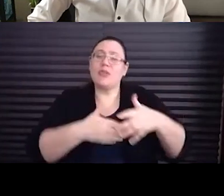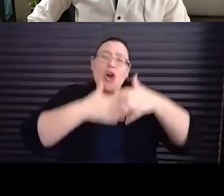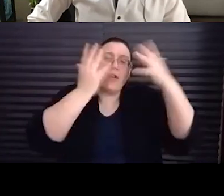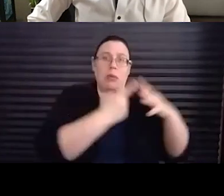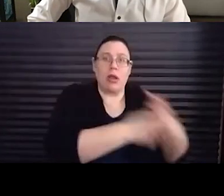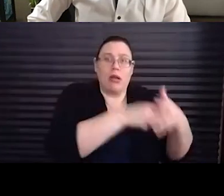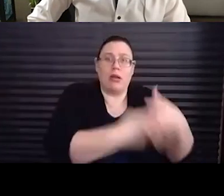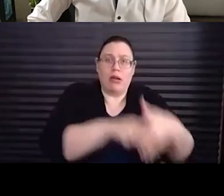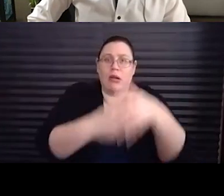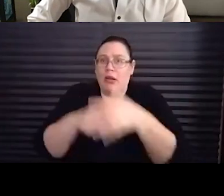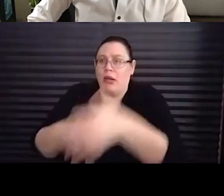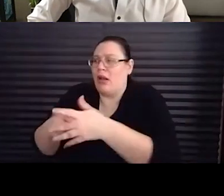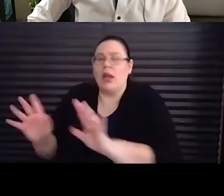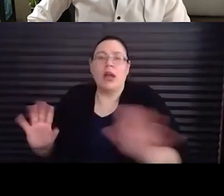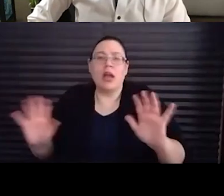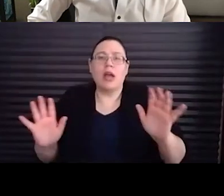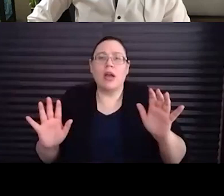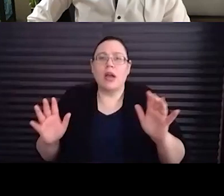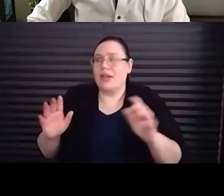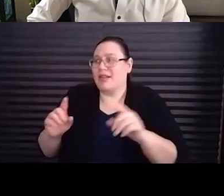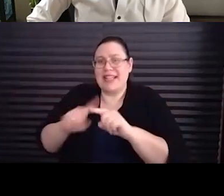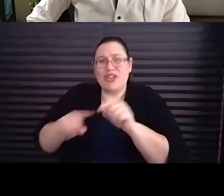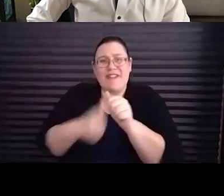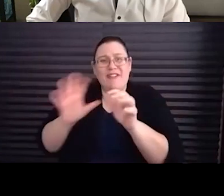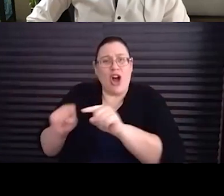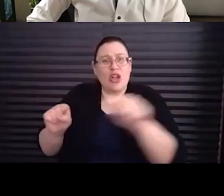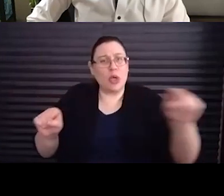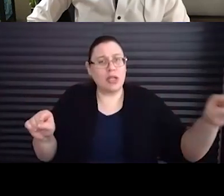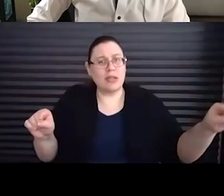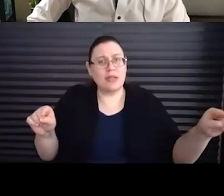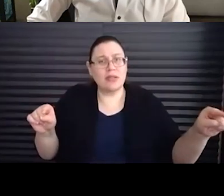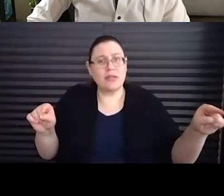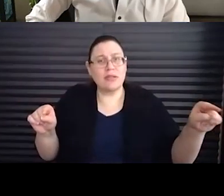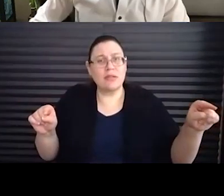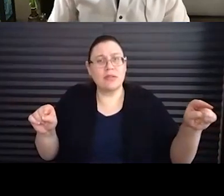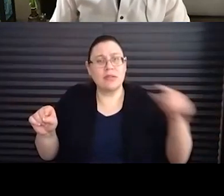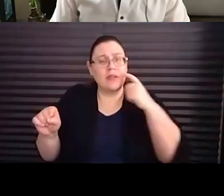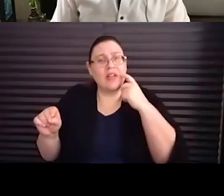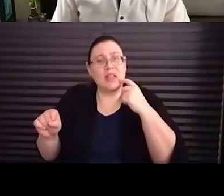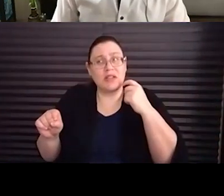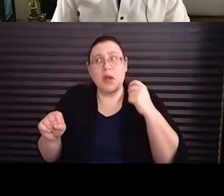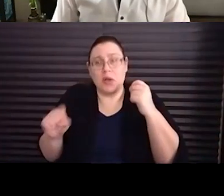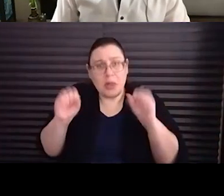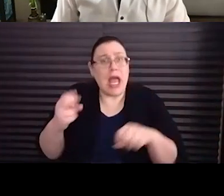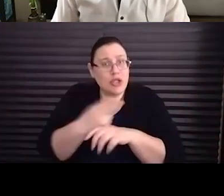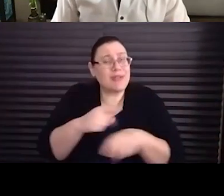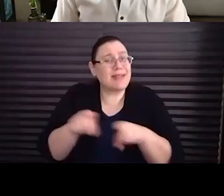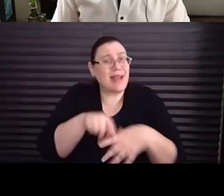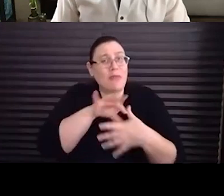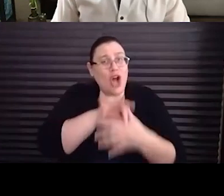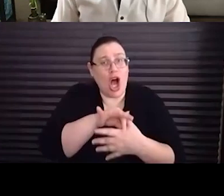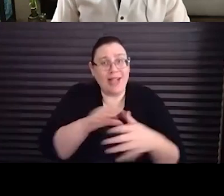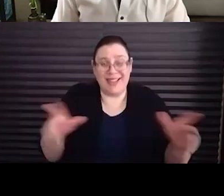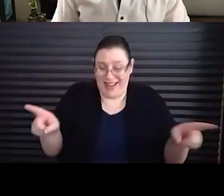then we realized that we don't have the same followers across the board. So it's not a bad thing to use the same content and simply just